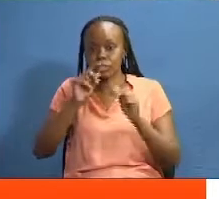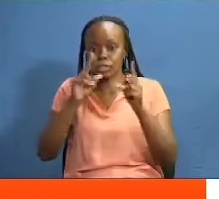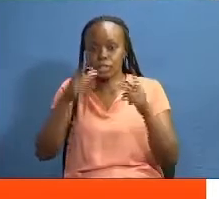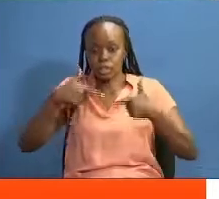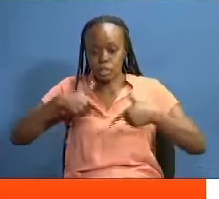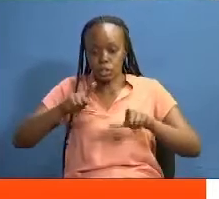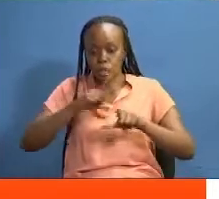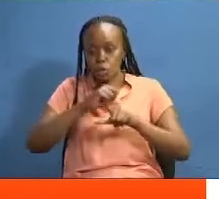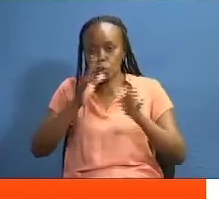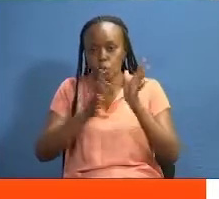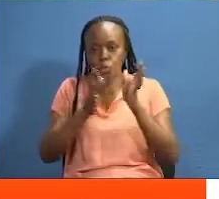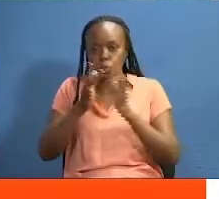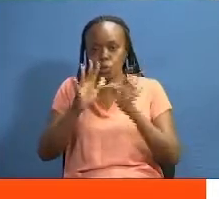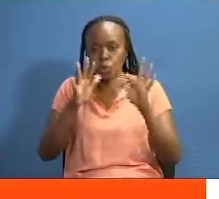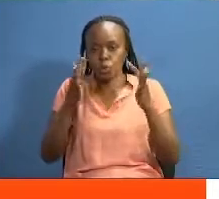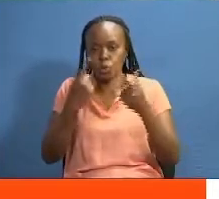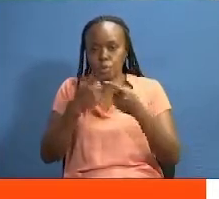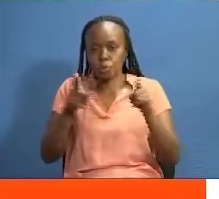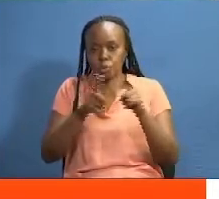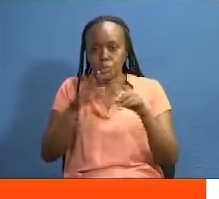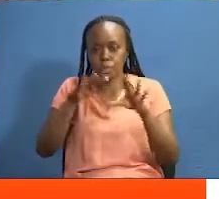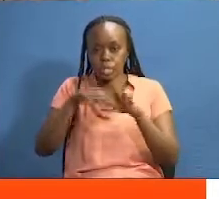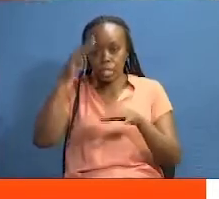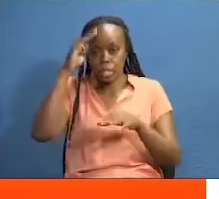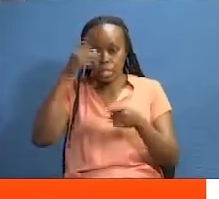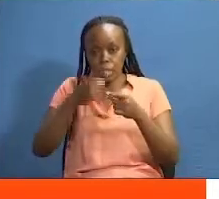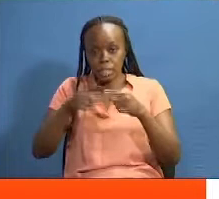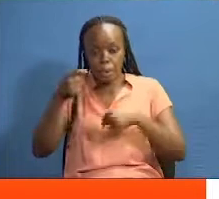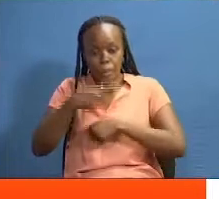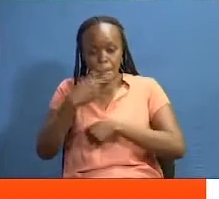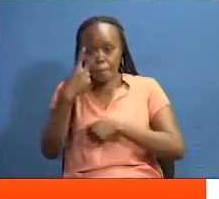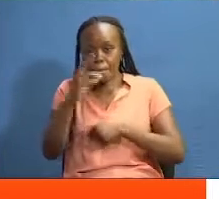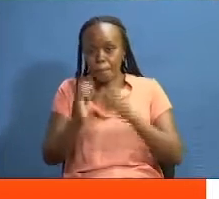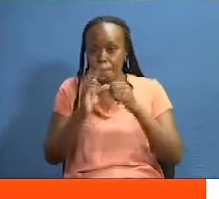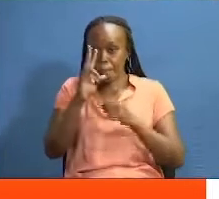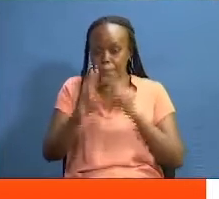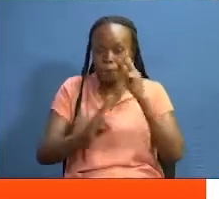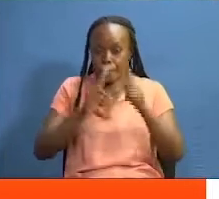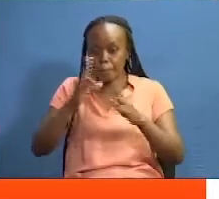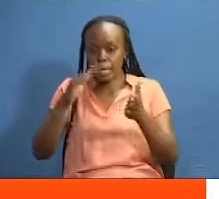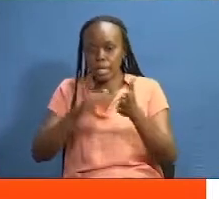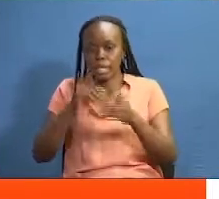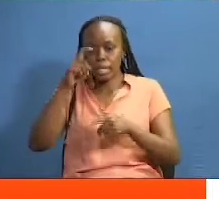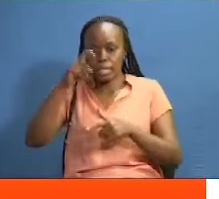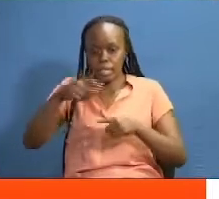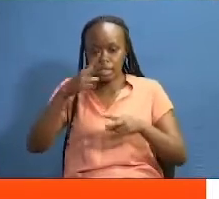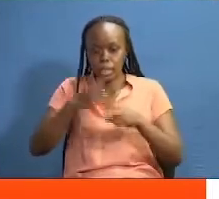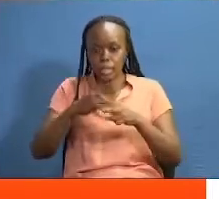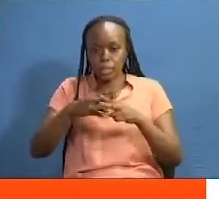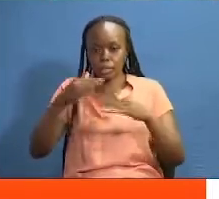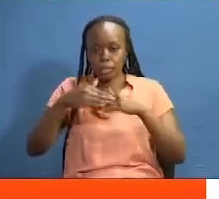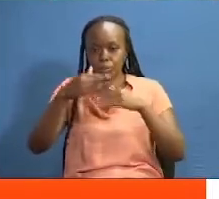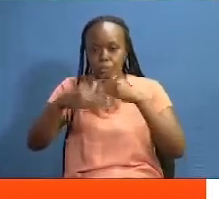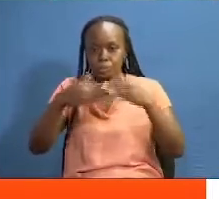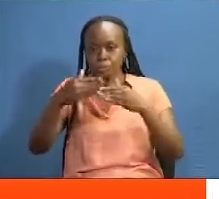for the festive seasons. But bearing in mind that when January 2022 dawns, you need to keep moving. Sure.